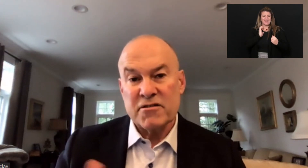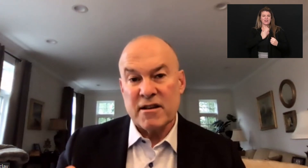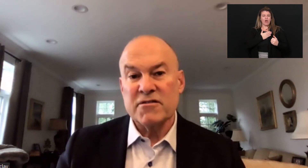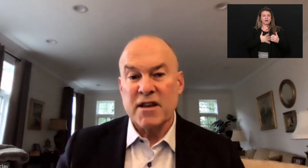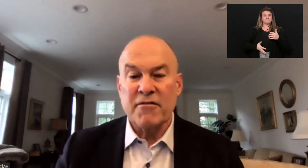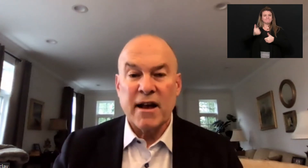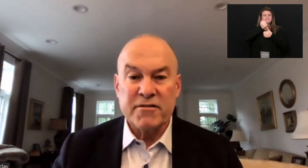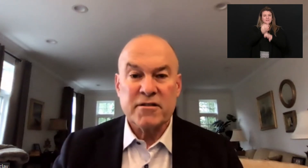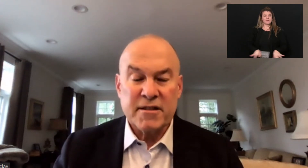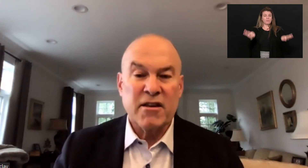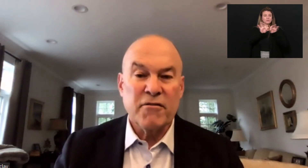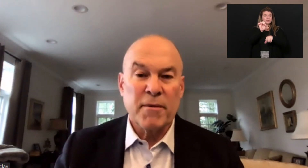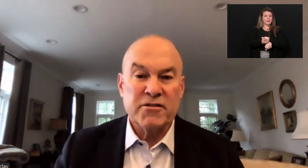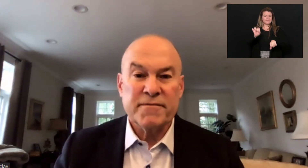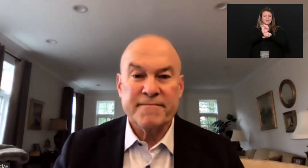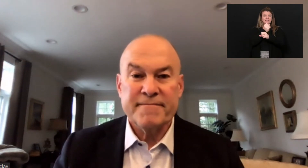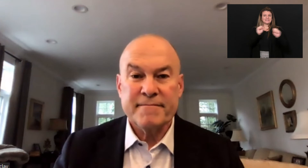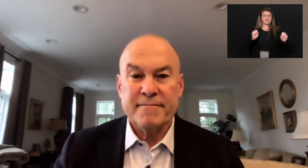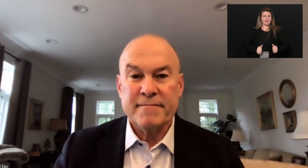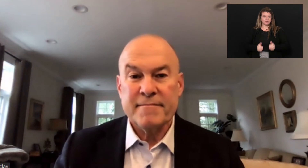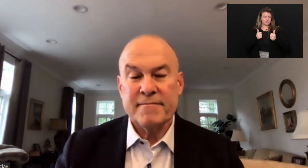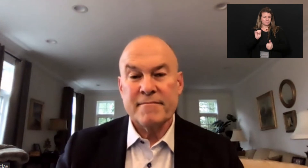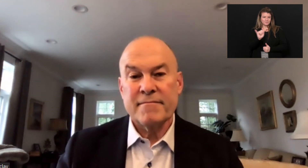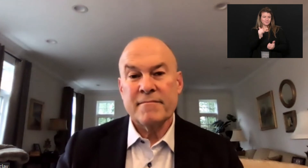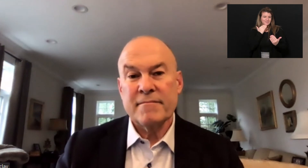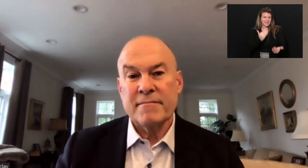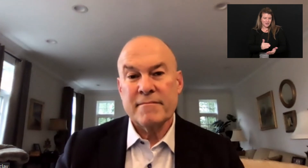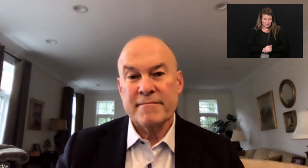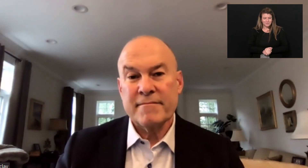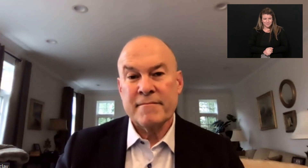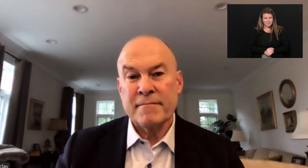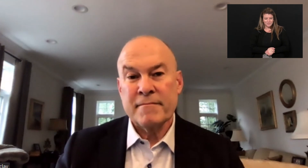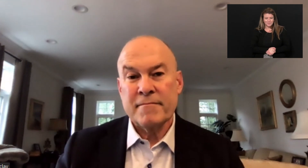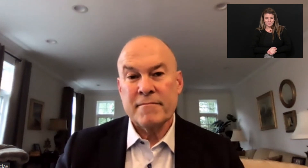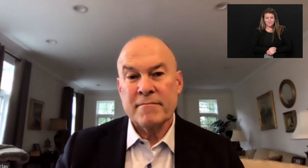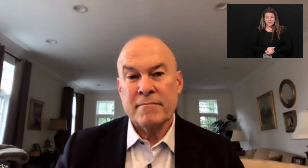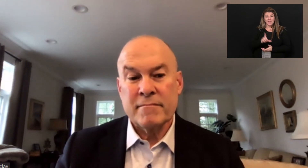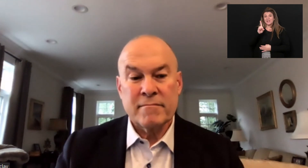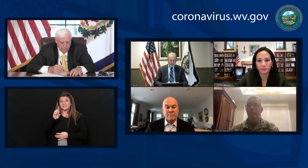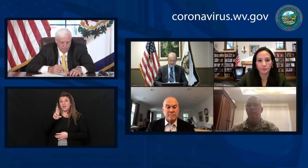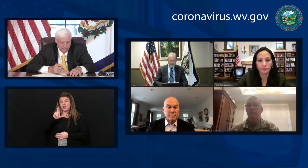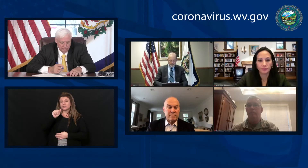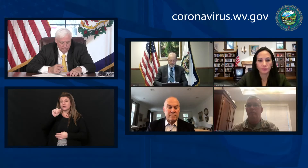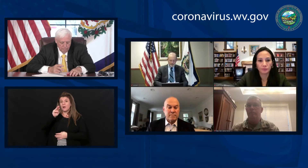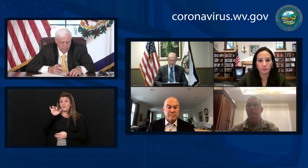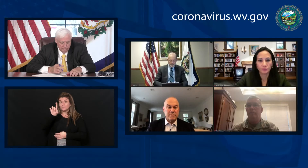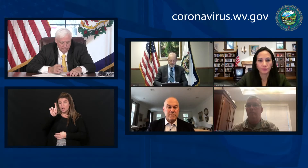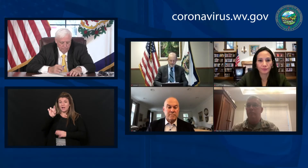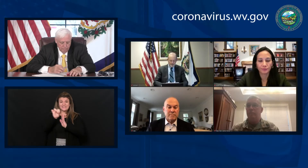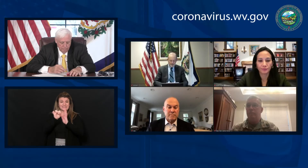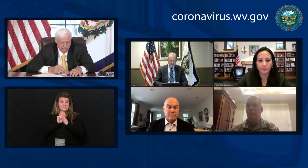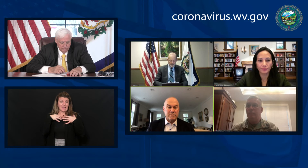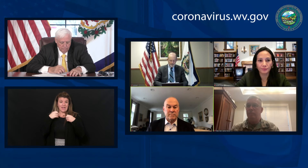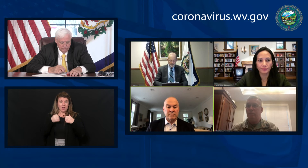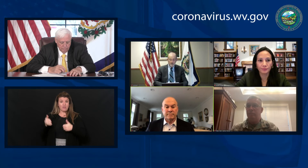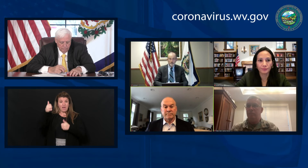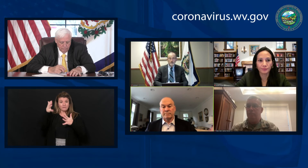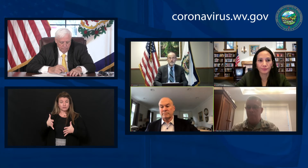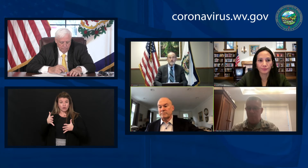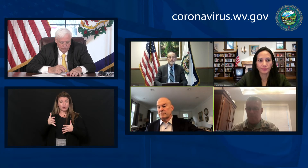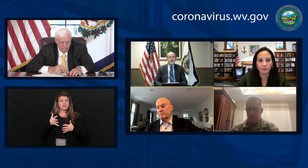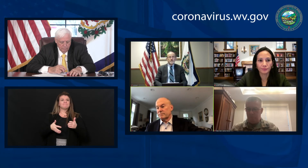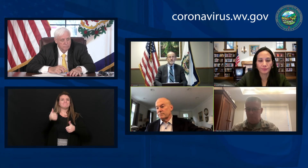assets and save lives. Thank you very much. All right, thank you, Dr. Marsh. Dr. Ayn Amjad, our state health officer, and Bill Crouch,